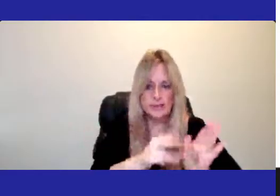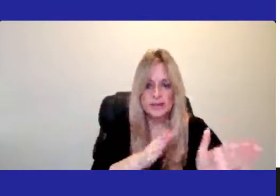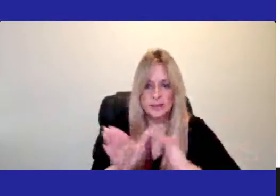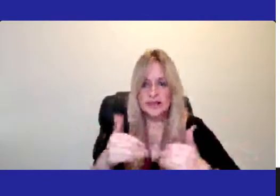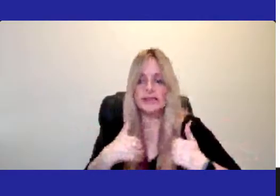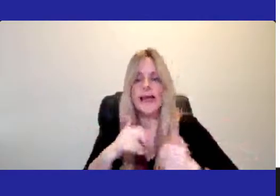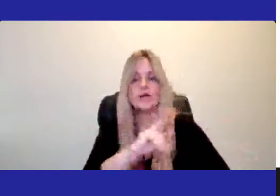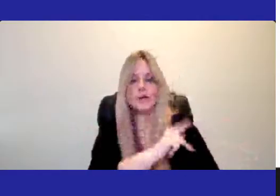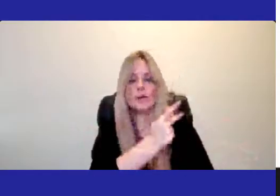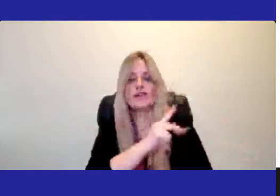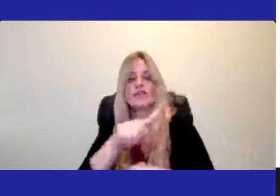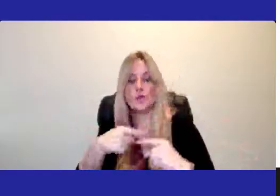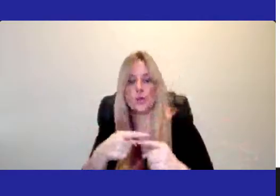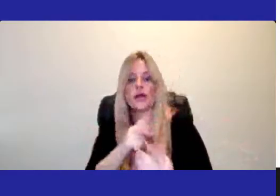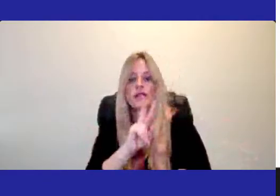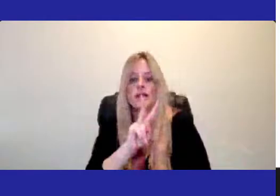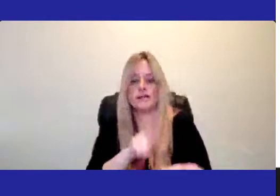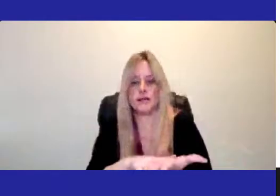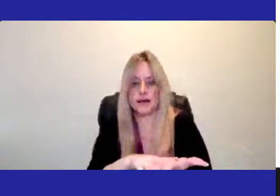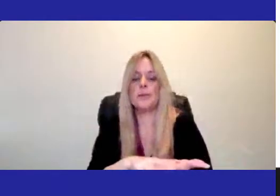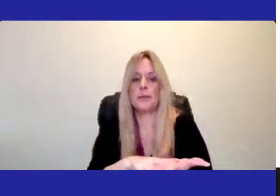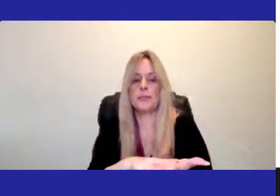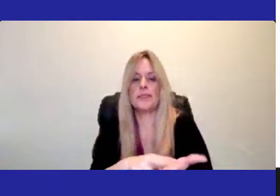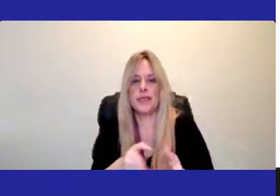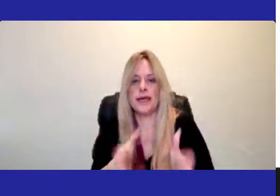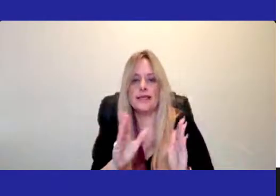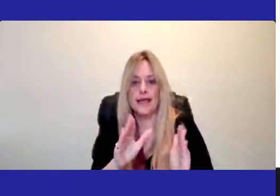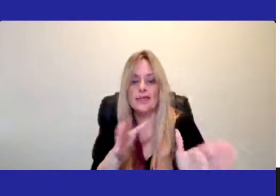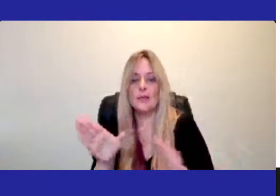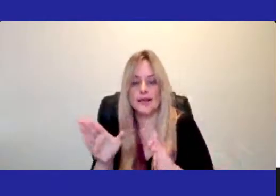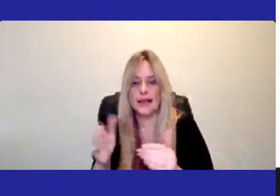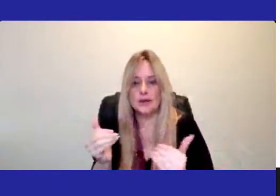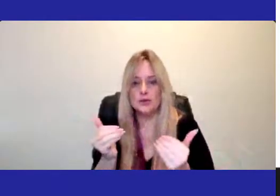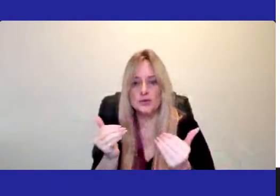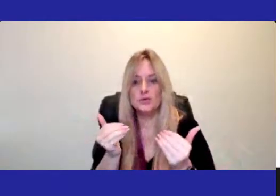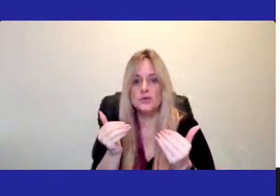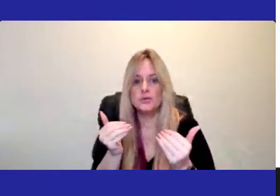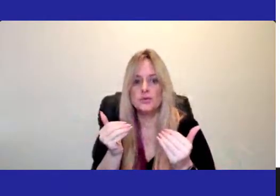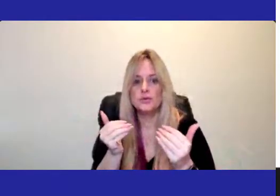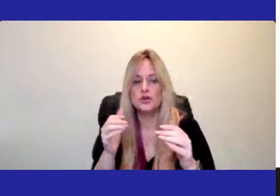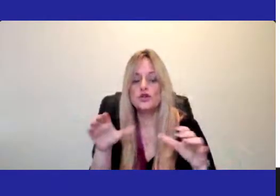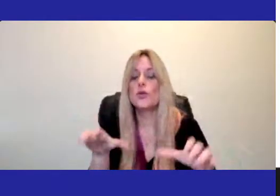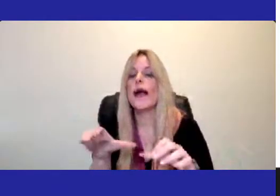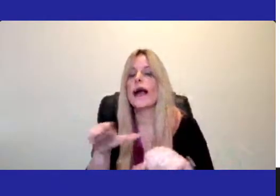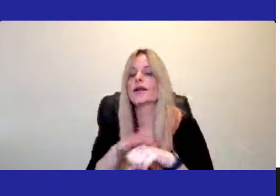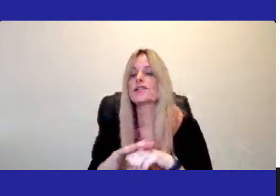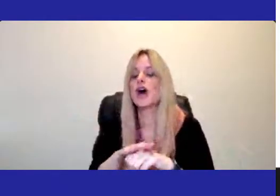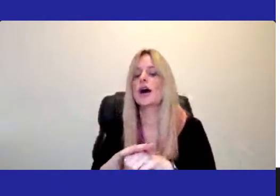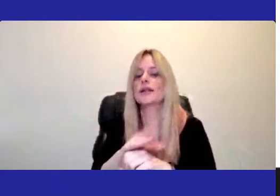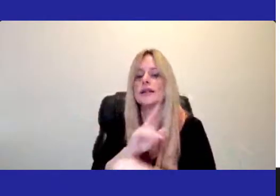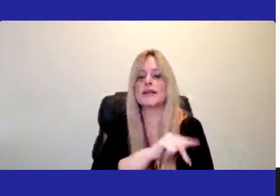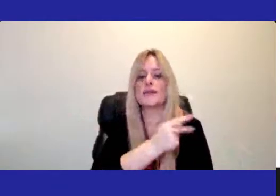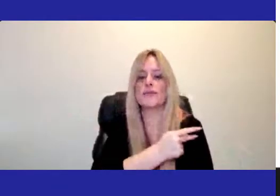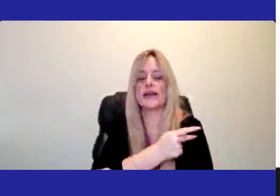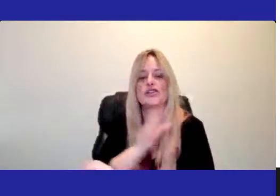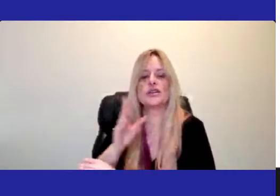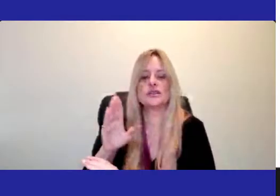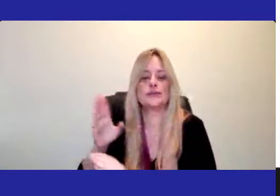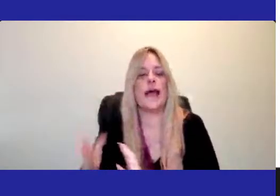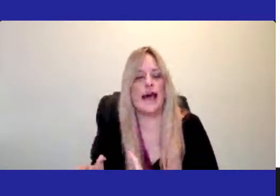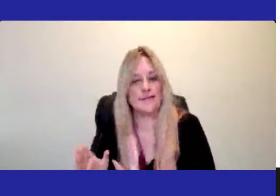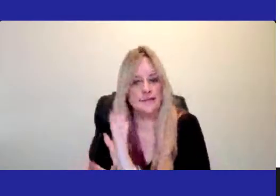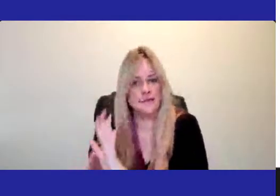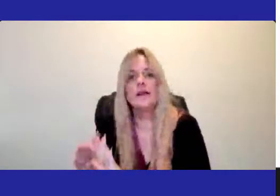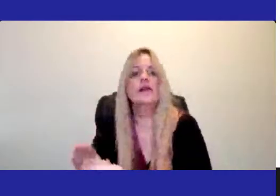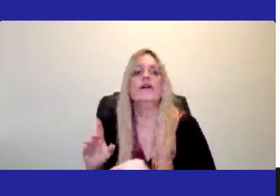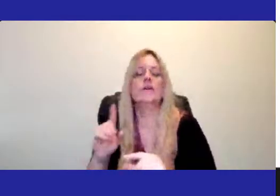enroll does allow for the plan to act on the patient's behalf. There are extra sensitivities to substance use Right, with the